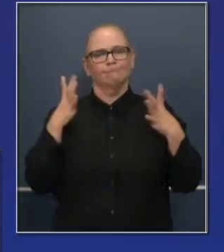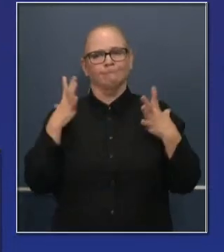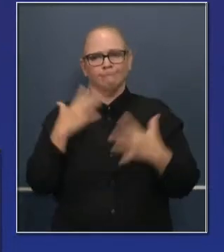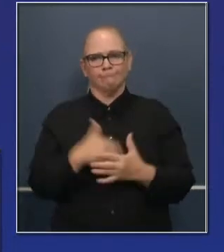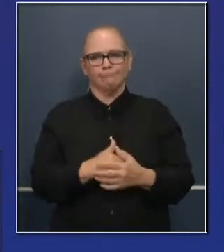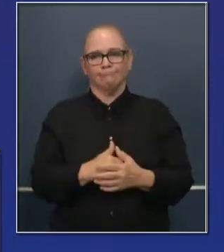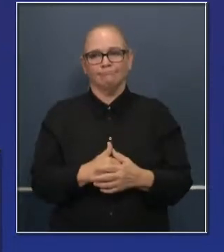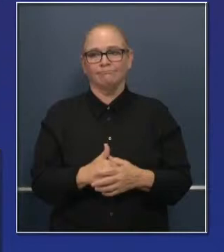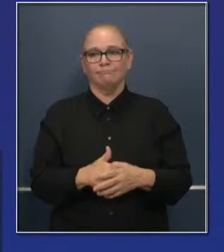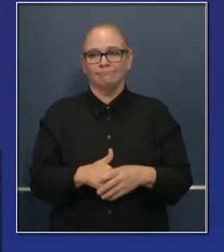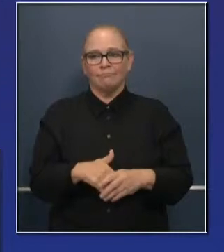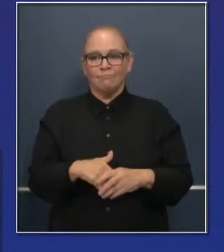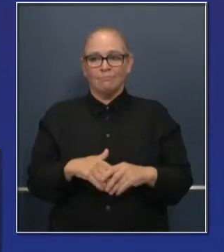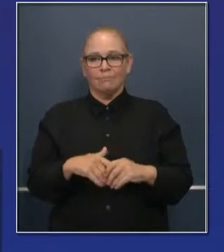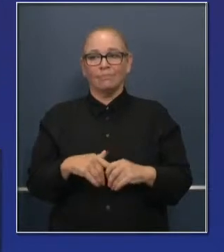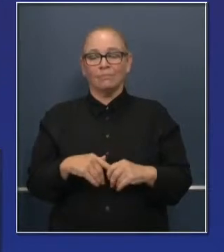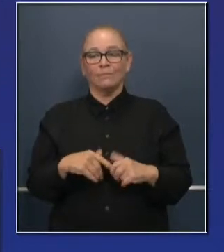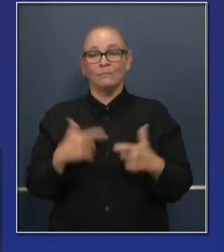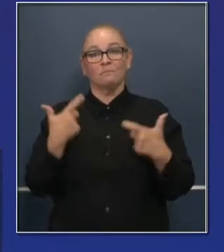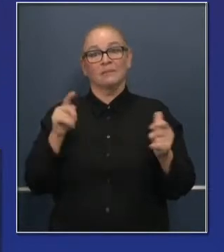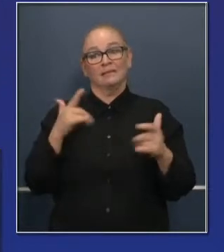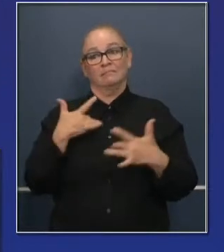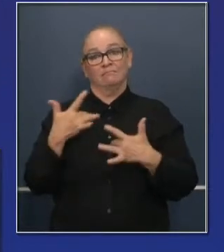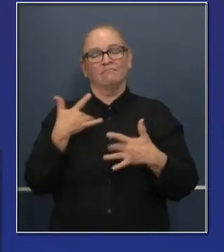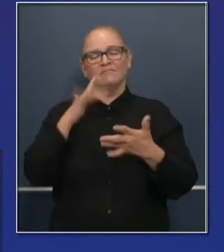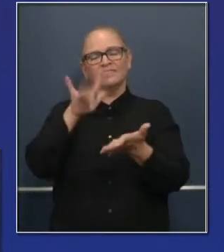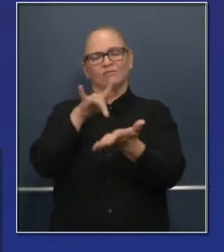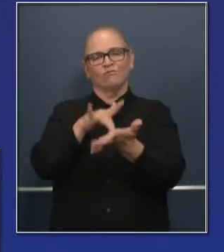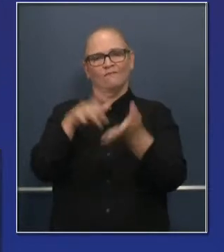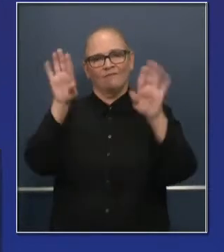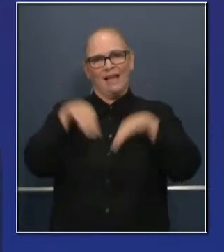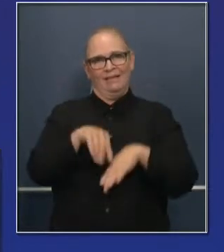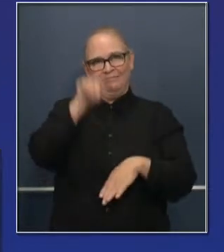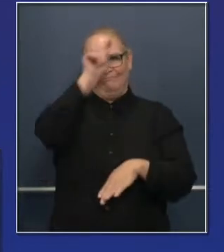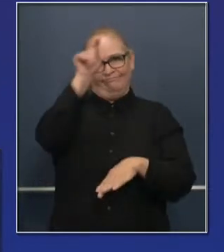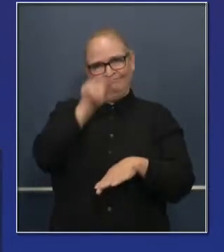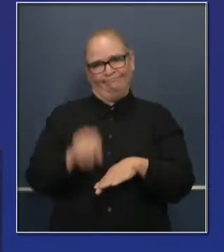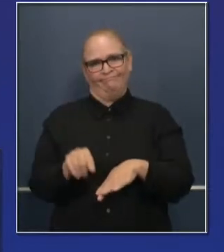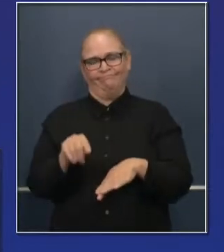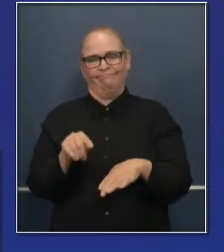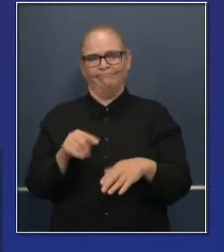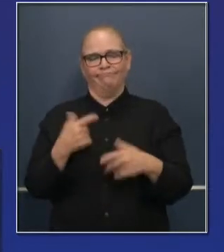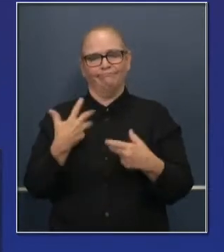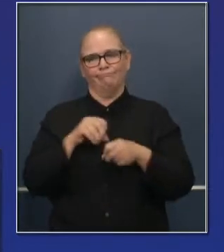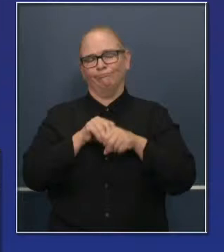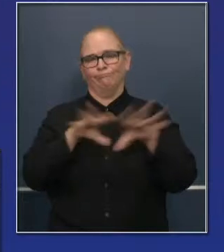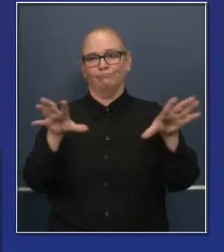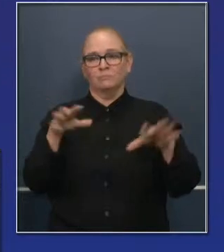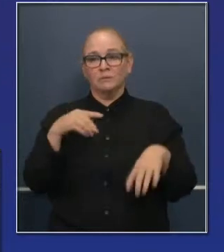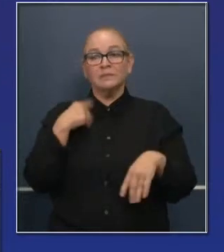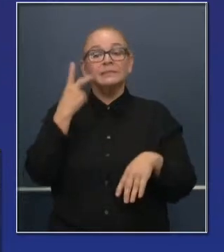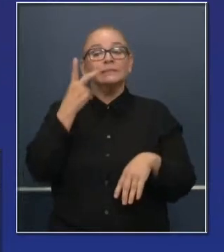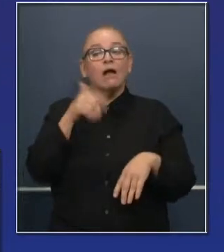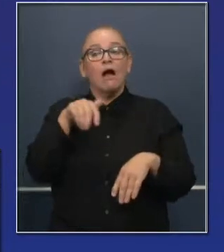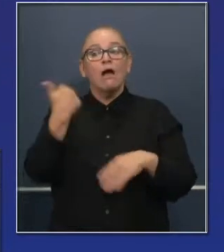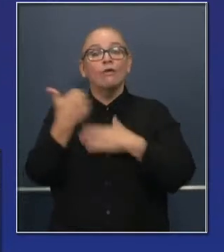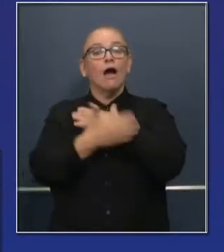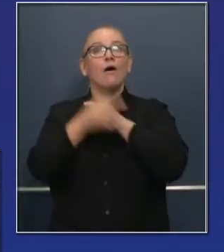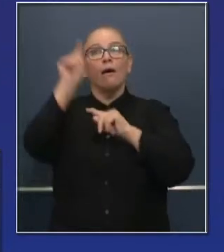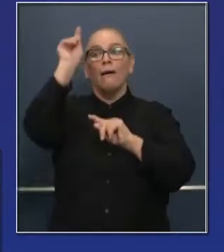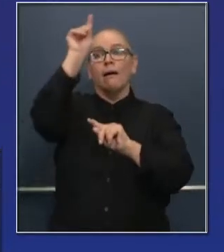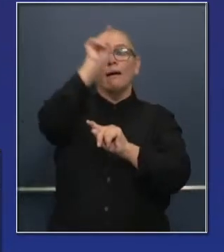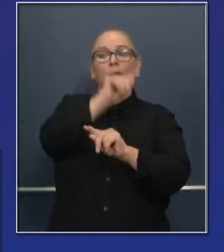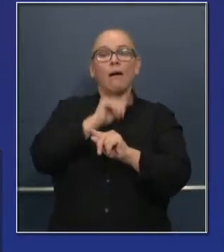as ours, it is indeed the Central Valley. We're seeing stabilization in other parts of the state. You'll see some declines in a